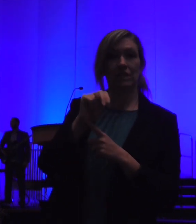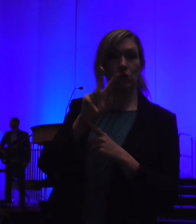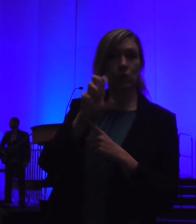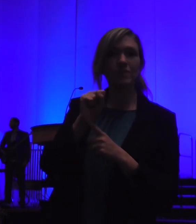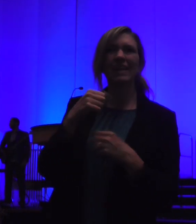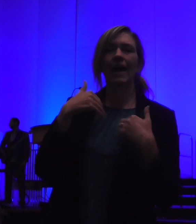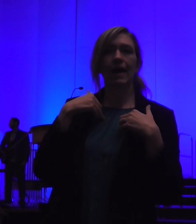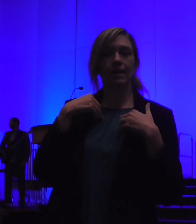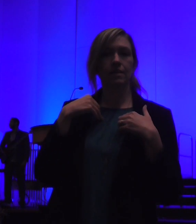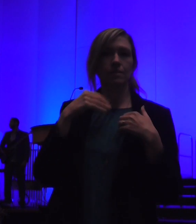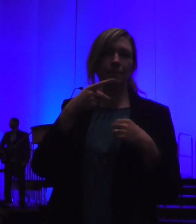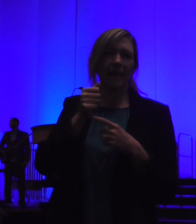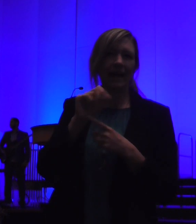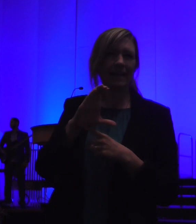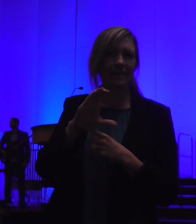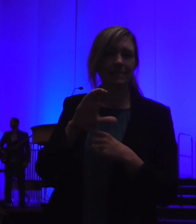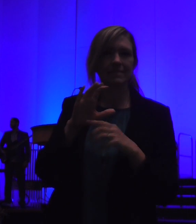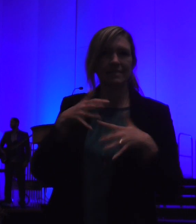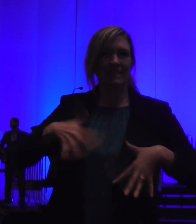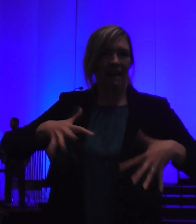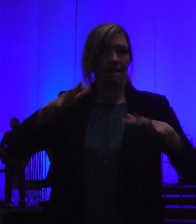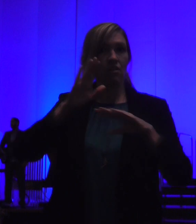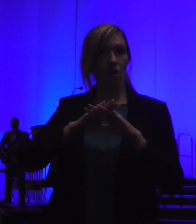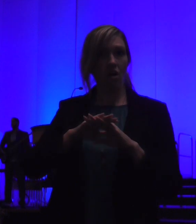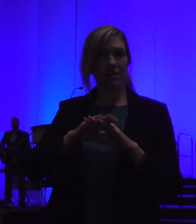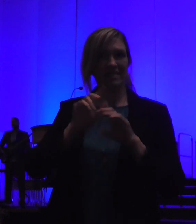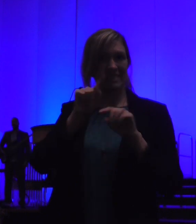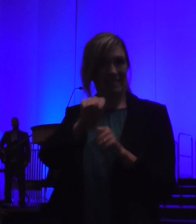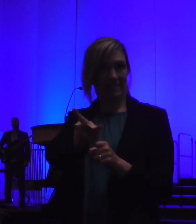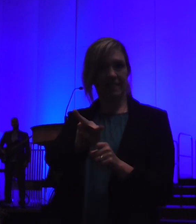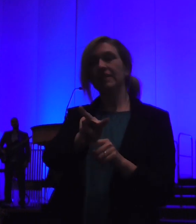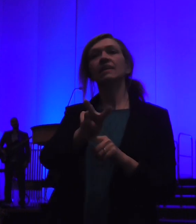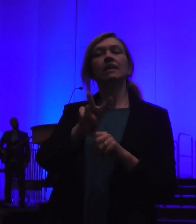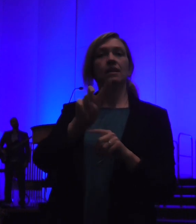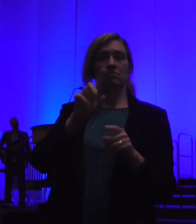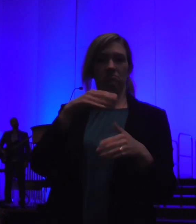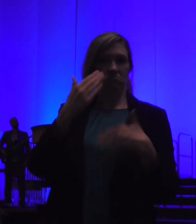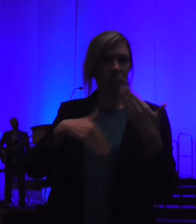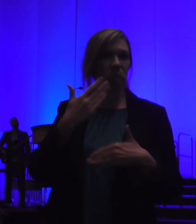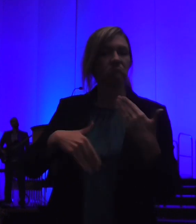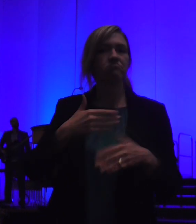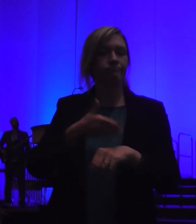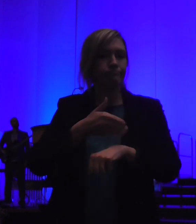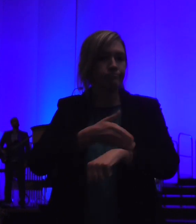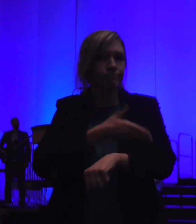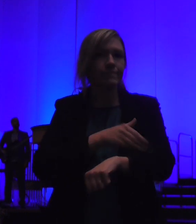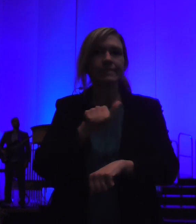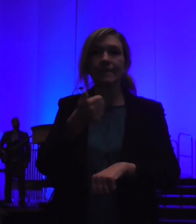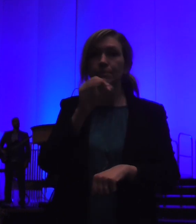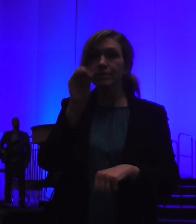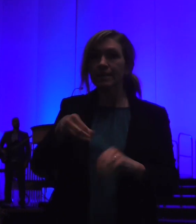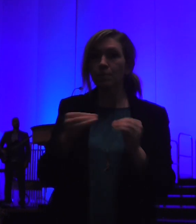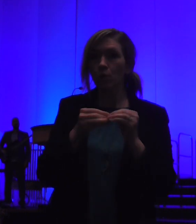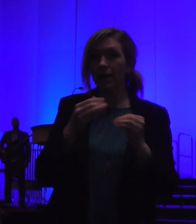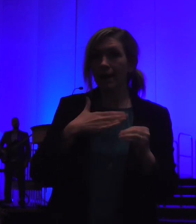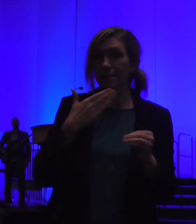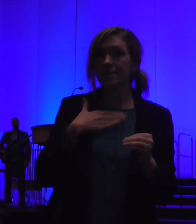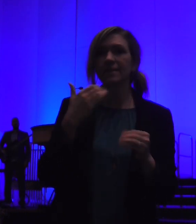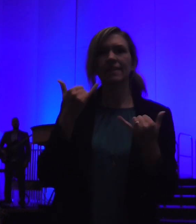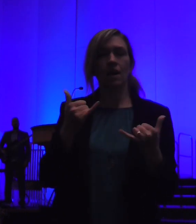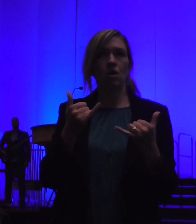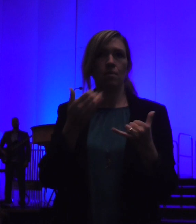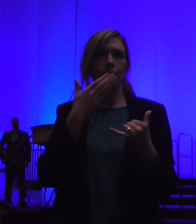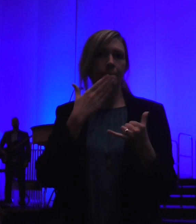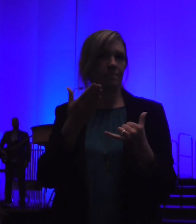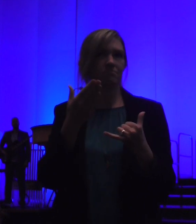air. He studied meditation, didn't become enlightened, but did become 10% happier. And now he is a best-selling author and one of the top